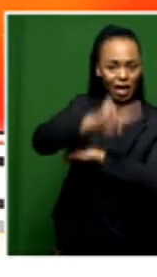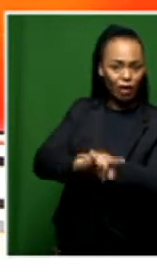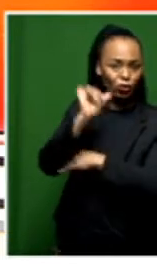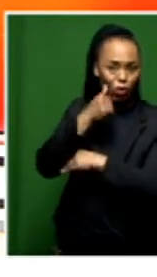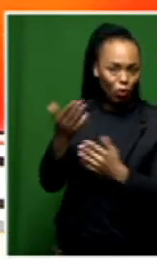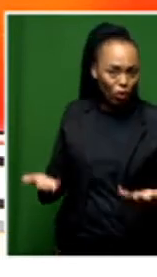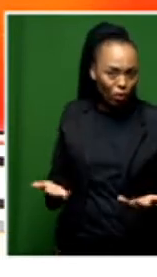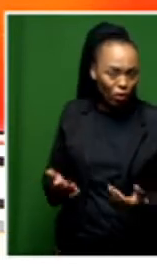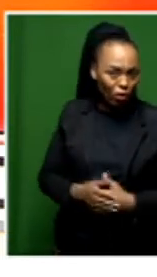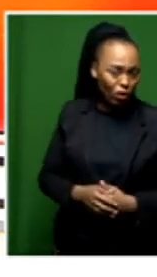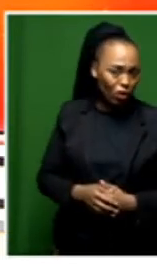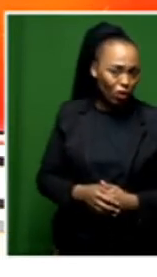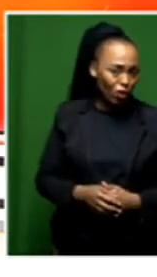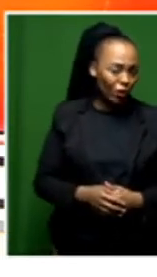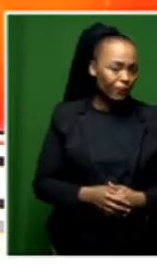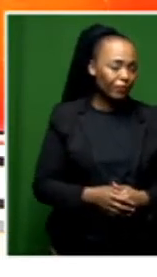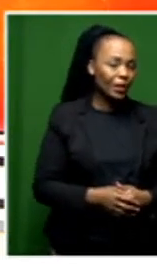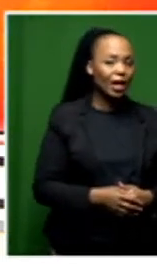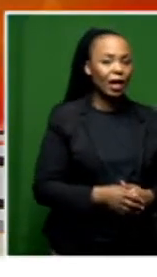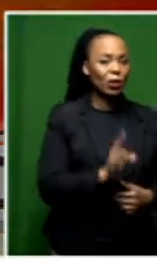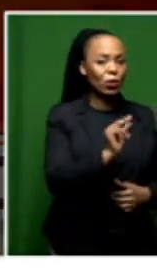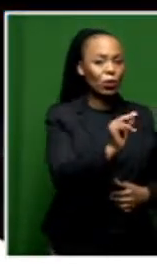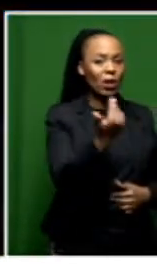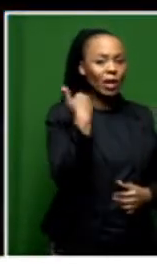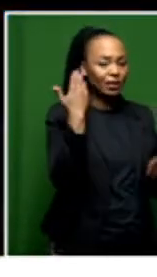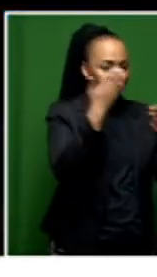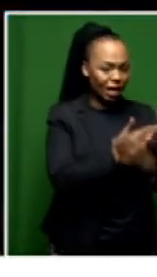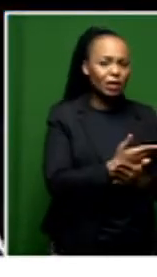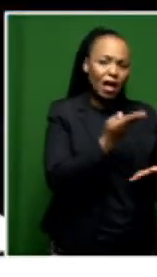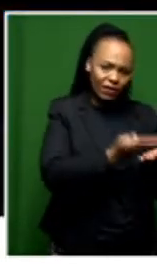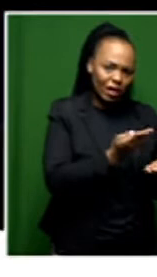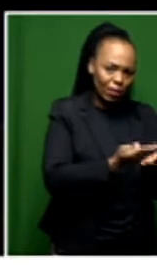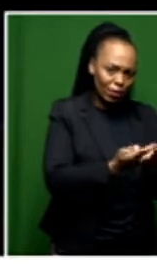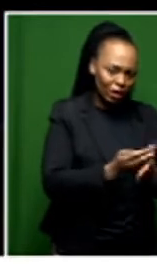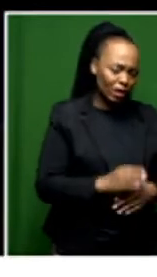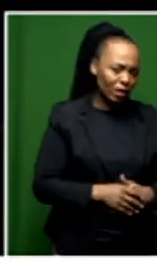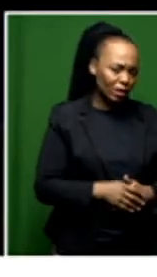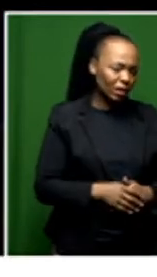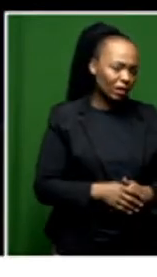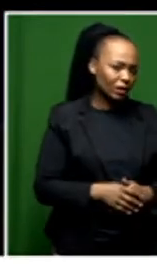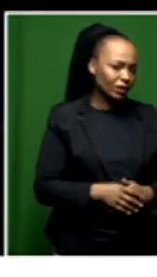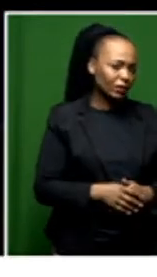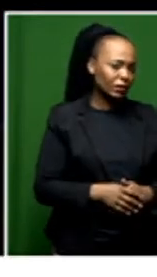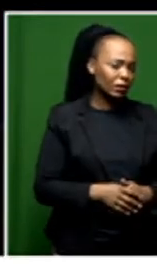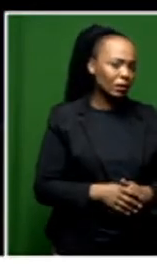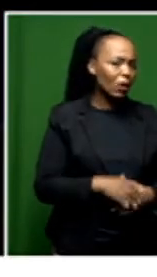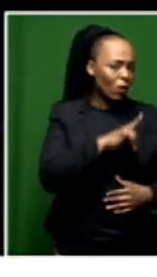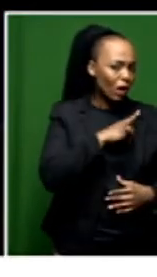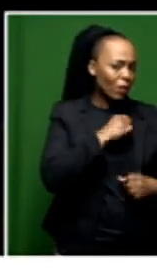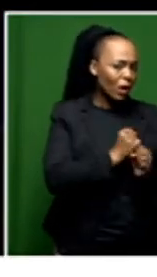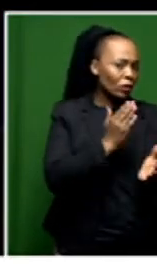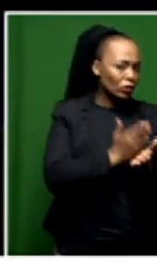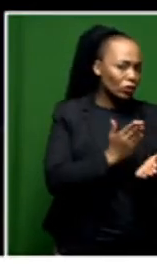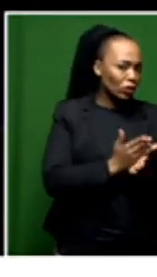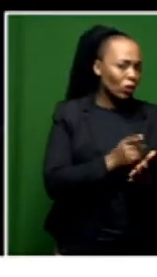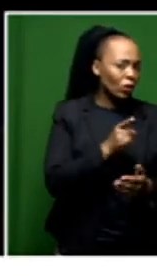No. Last night we are available, just that we had to allow the teams to make sure that we ascertain where